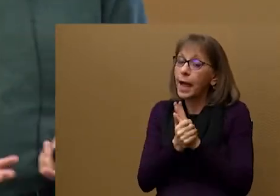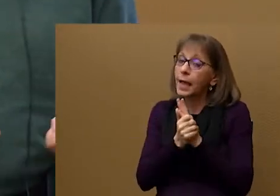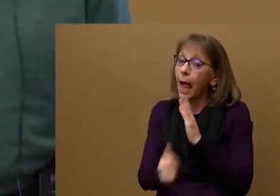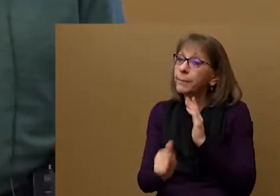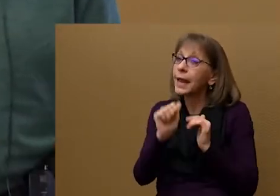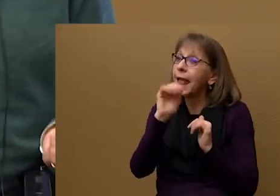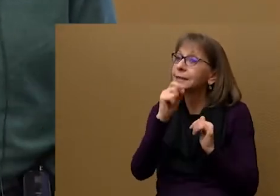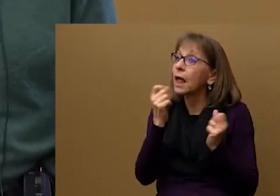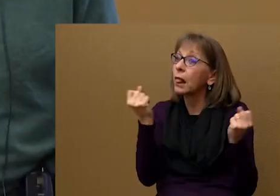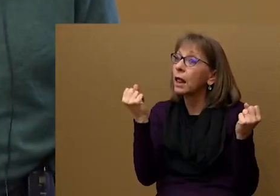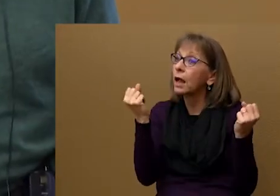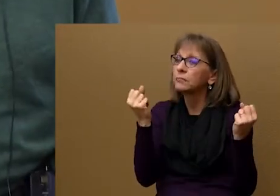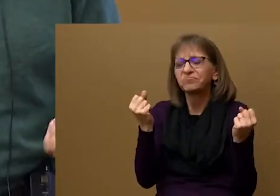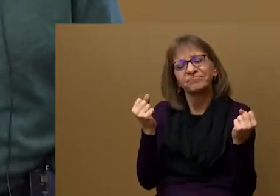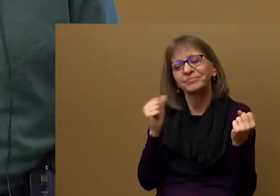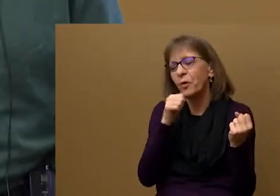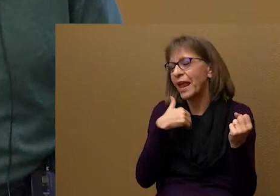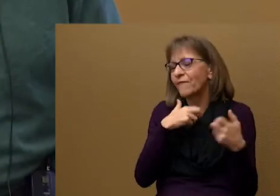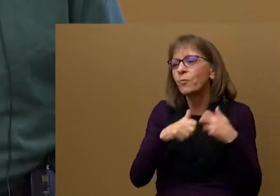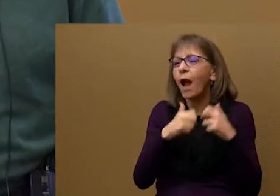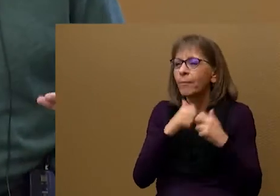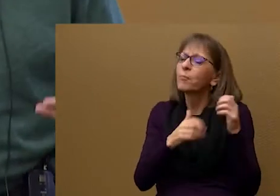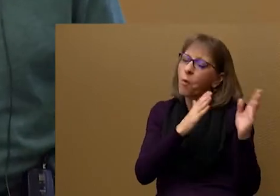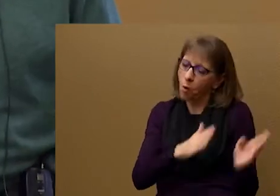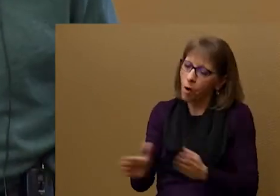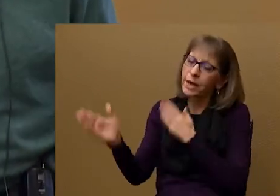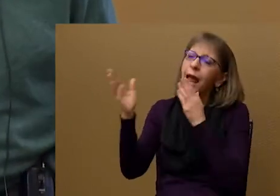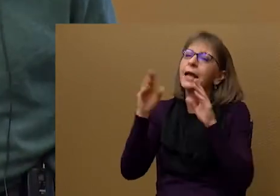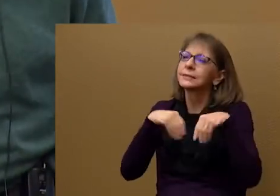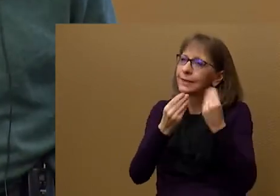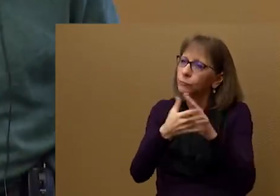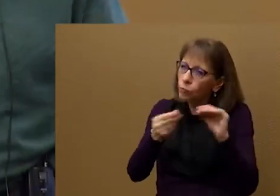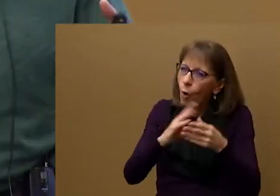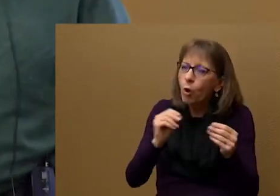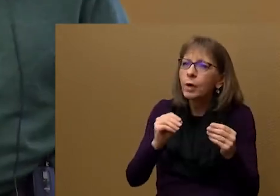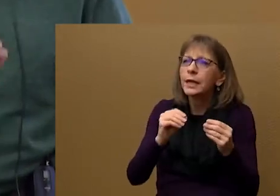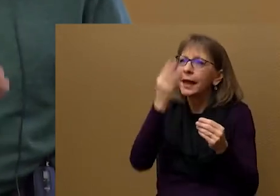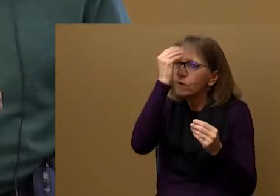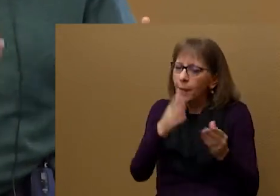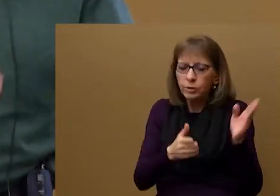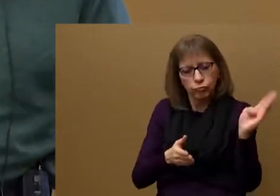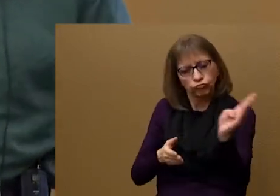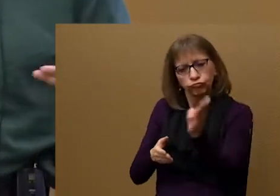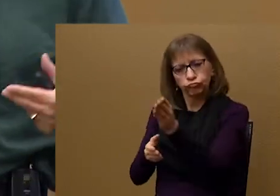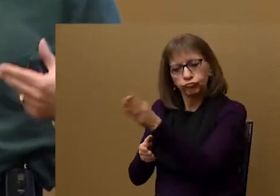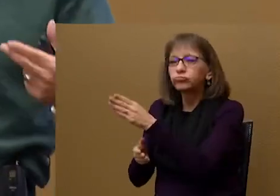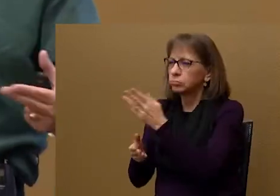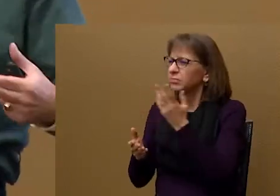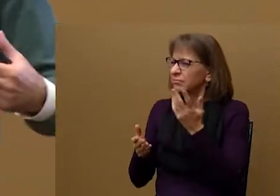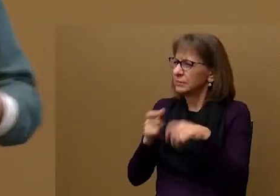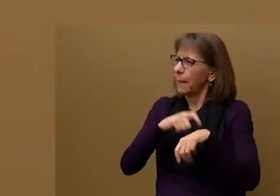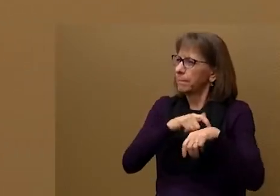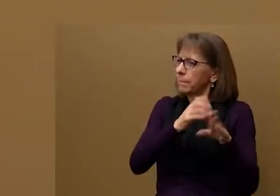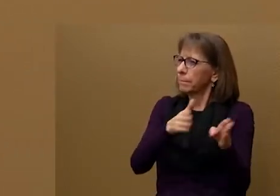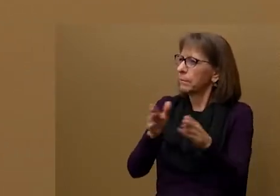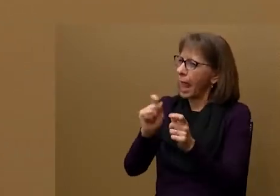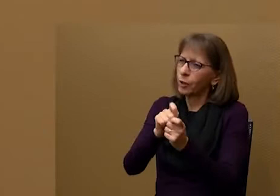English. But competent ASL users have no trouble organizing, creating a story, or presenting information